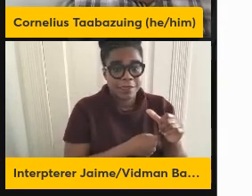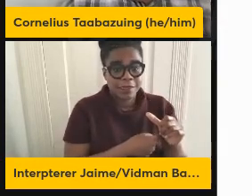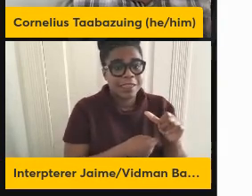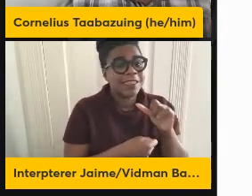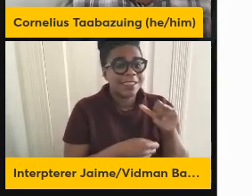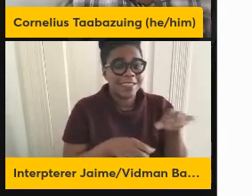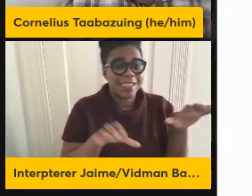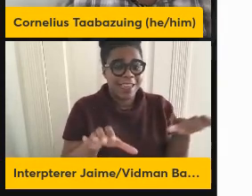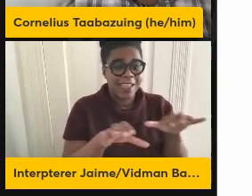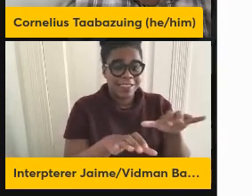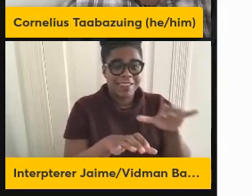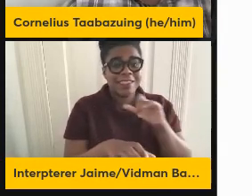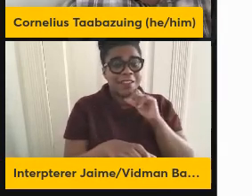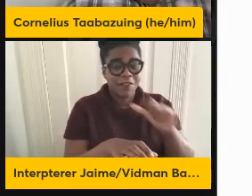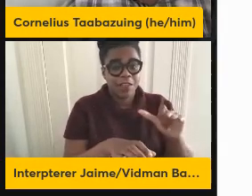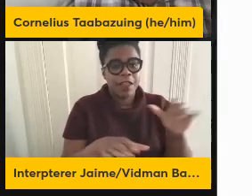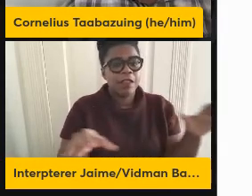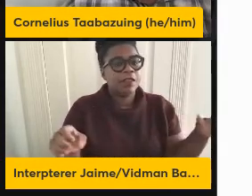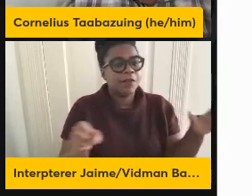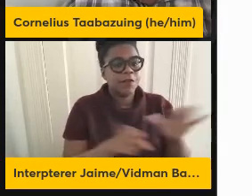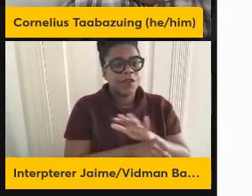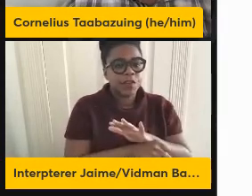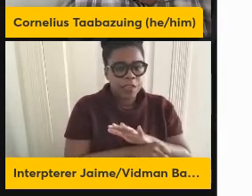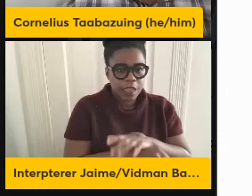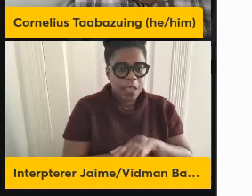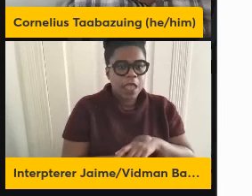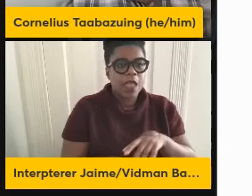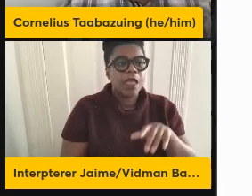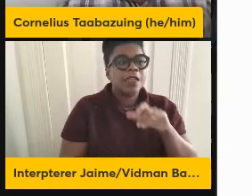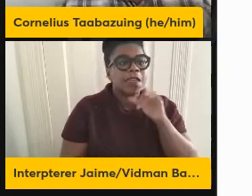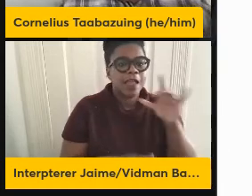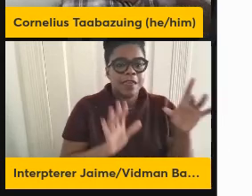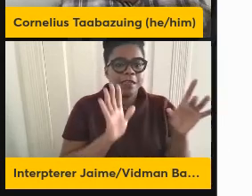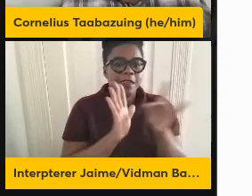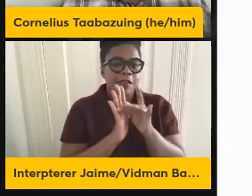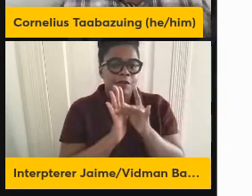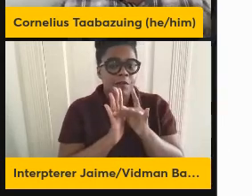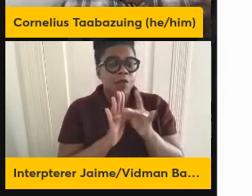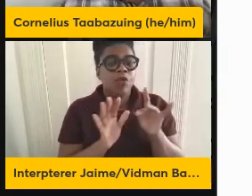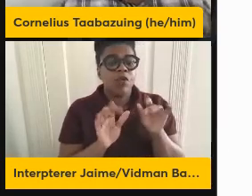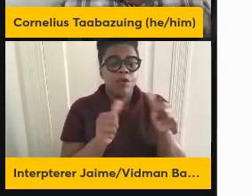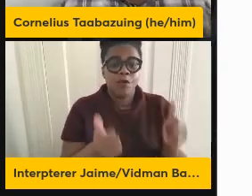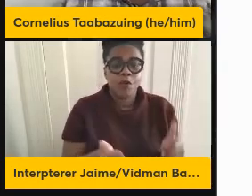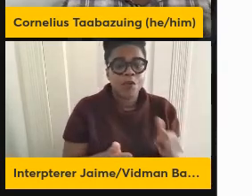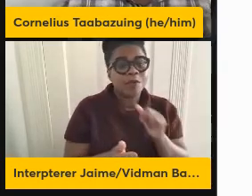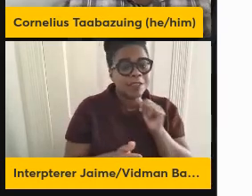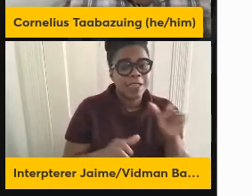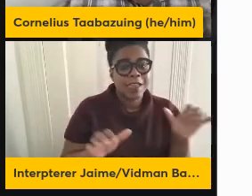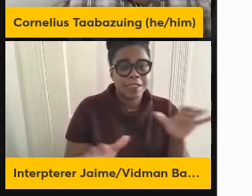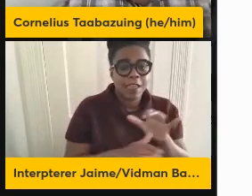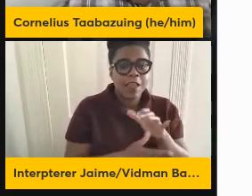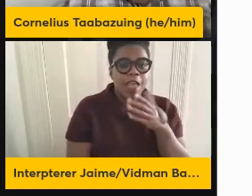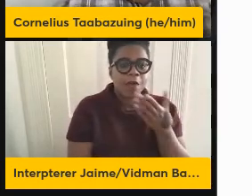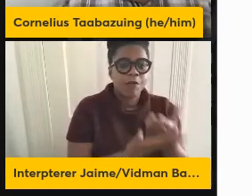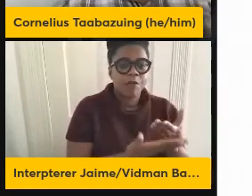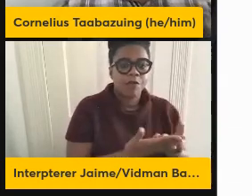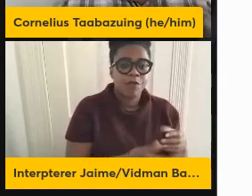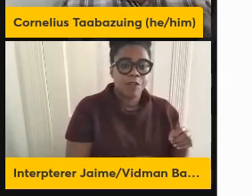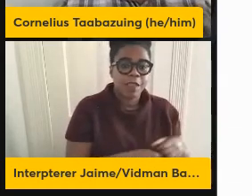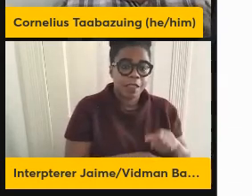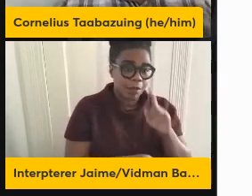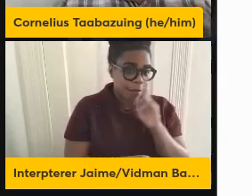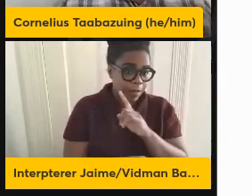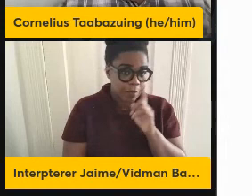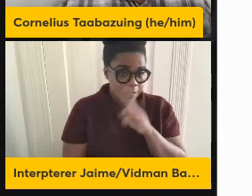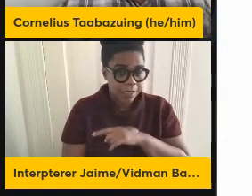inactive, then you would expect that the fully uncleavable form is inactive. And we also went back and verified this in the mouse and found that it's